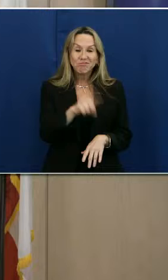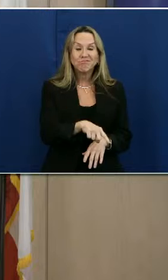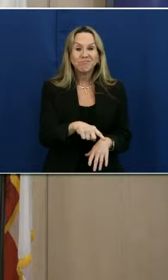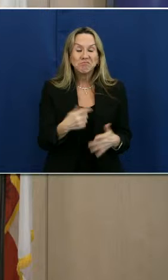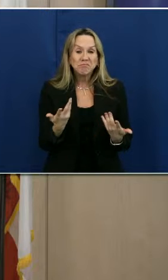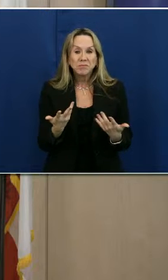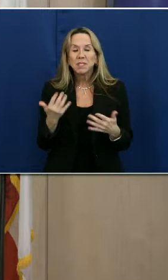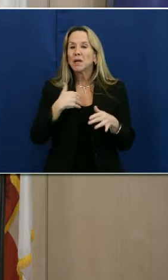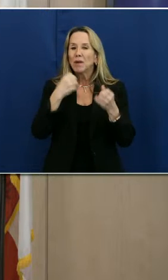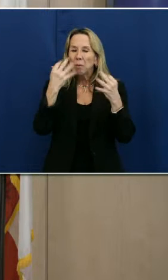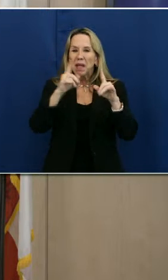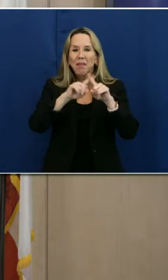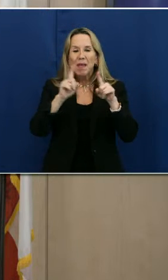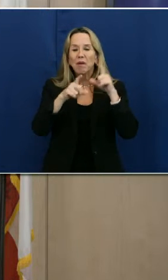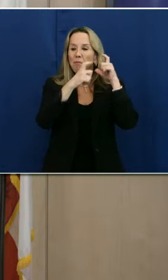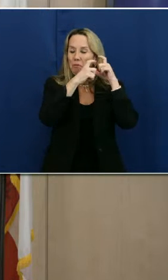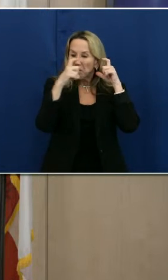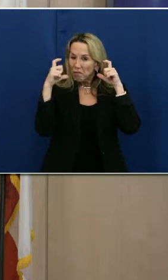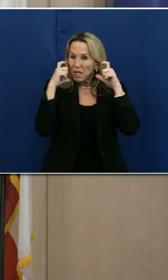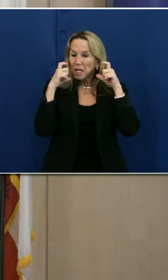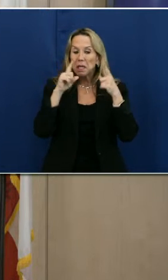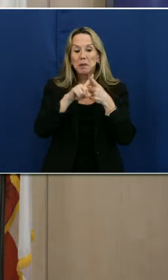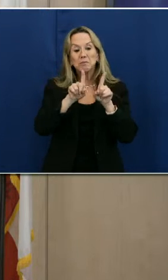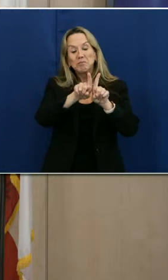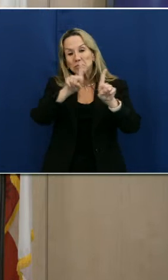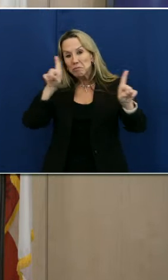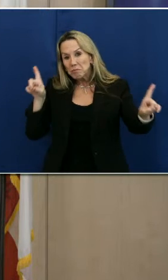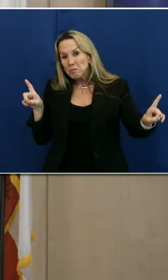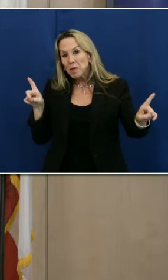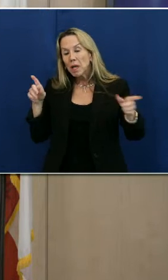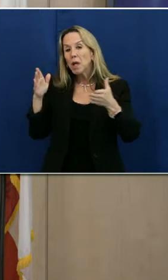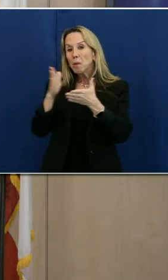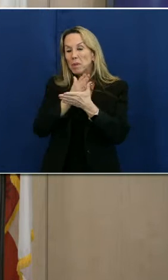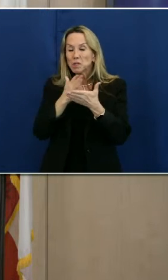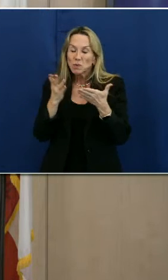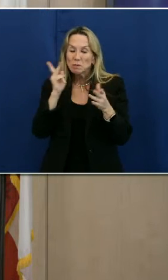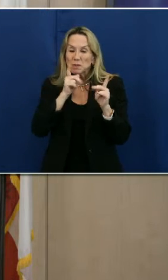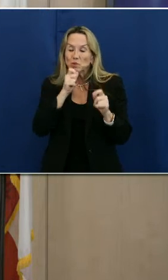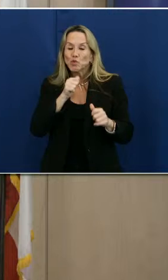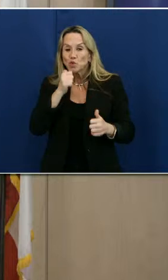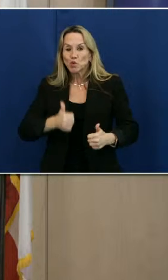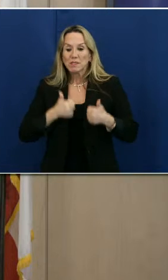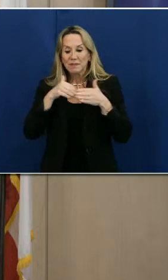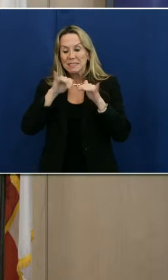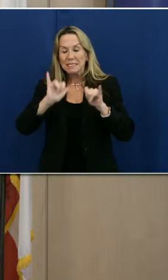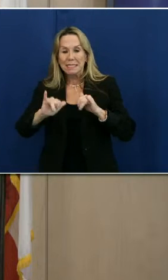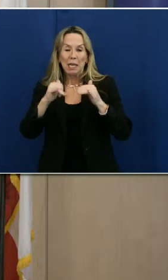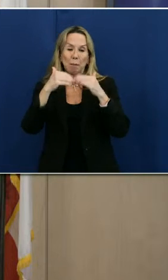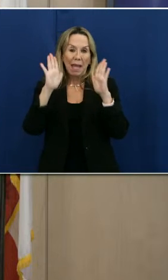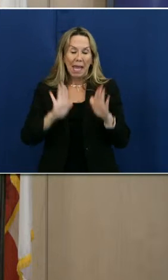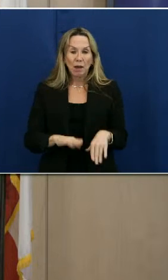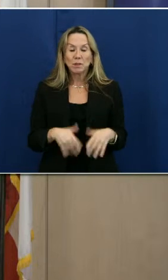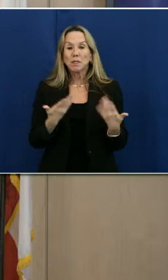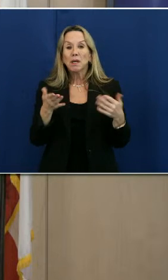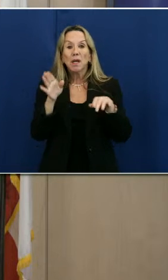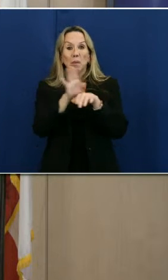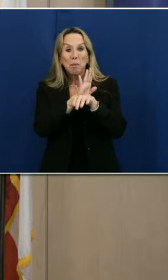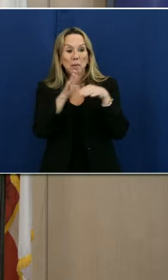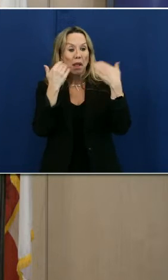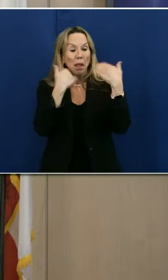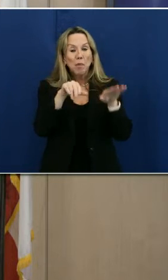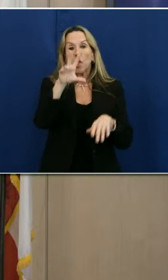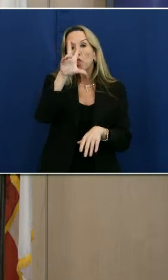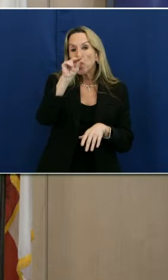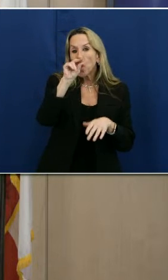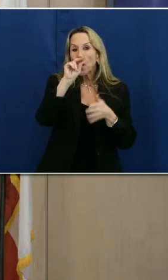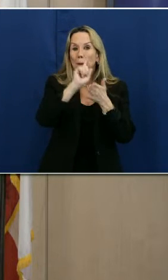things: face coverings, physical distance between household members, visits limited to 30 minutes, no eating